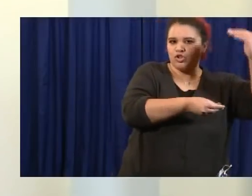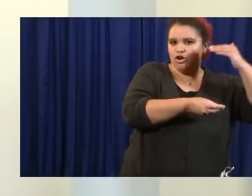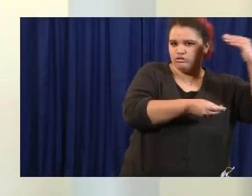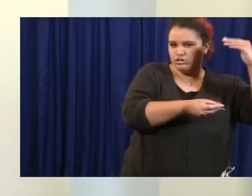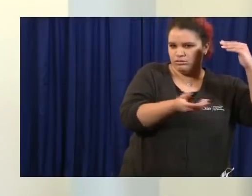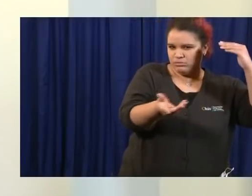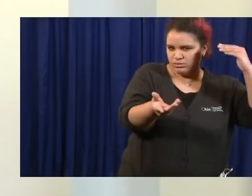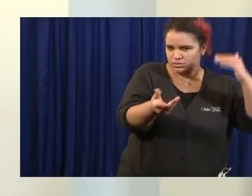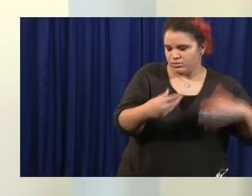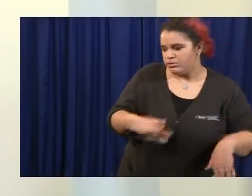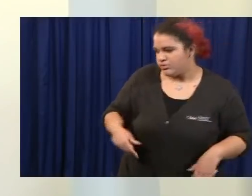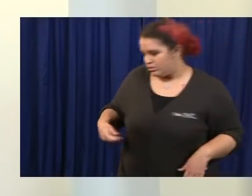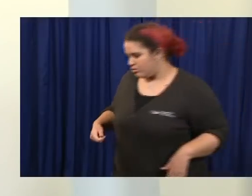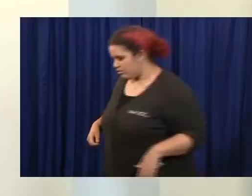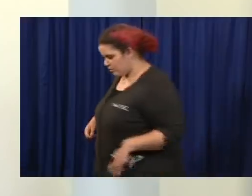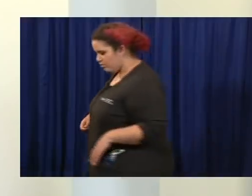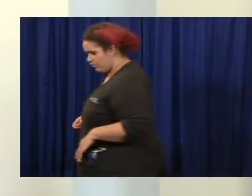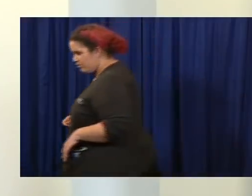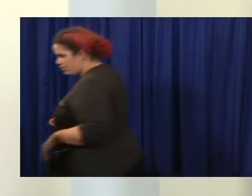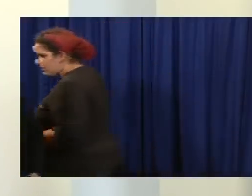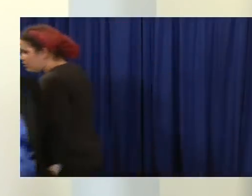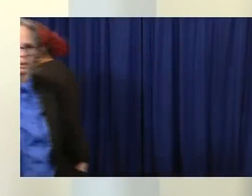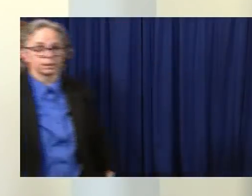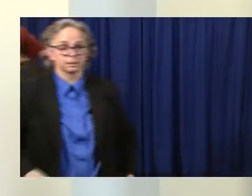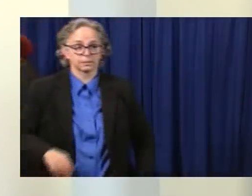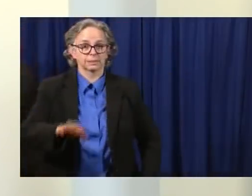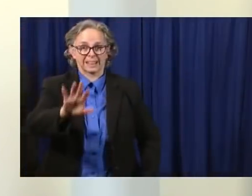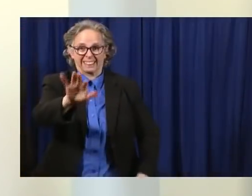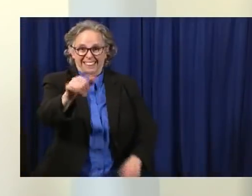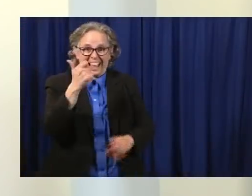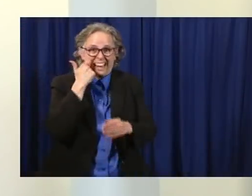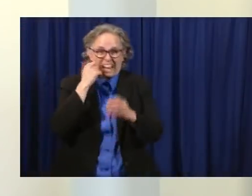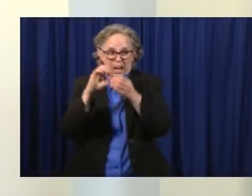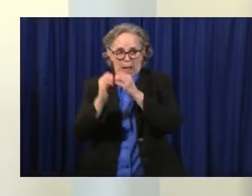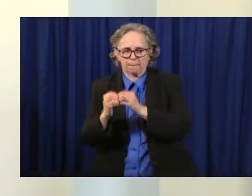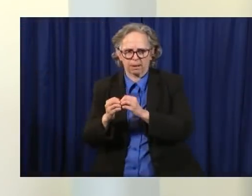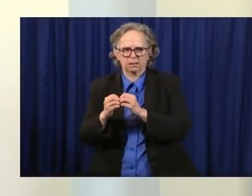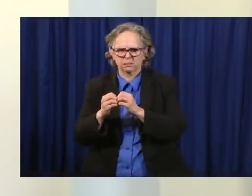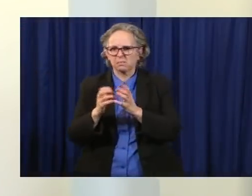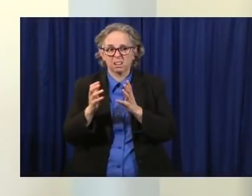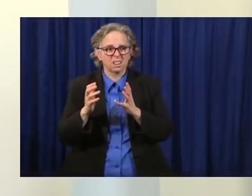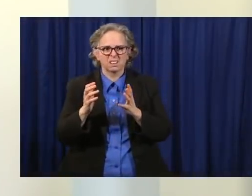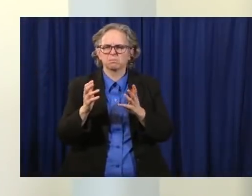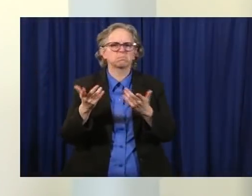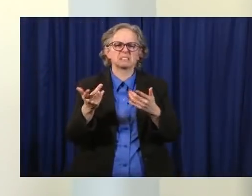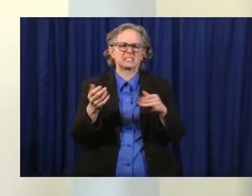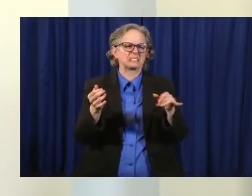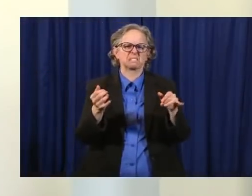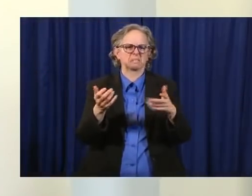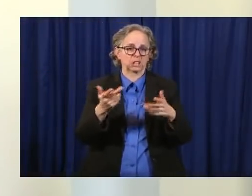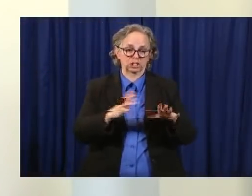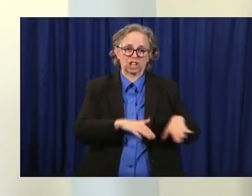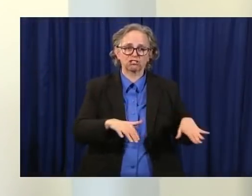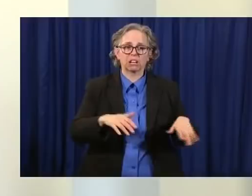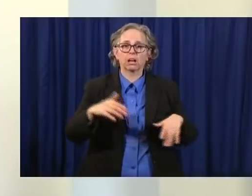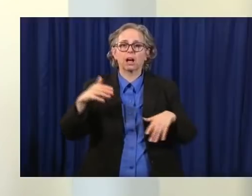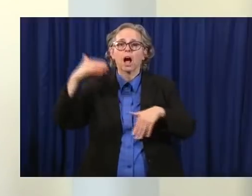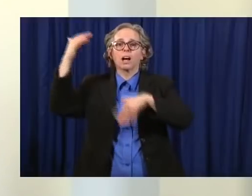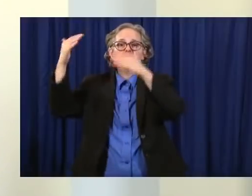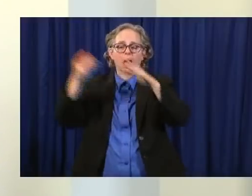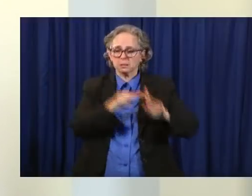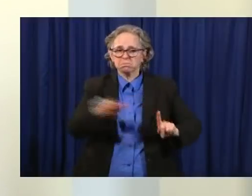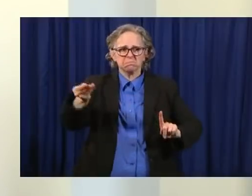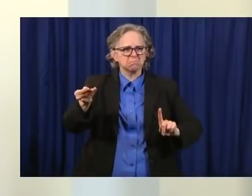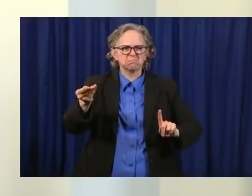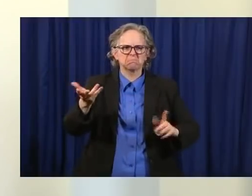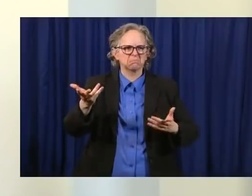Right. The latest data that I've seen shows that it is really just as infectious with children as it is with adults. We know